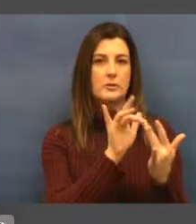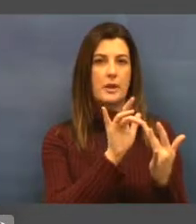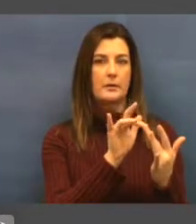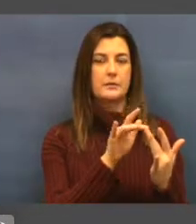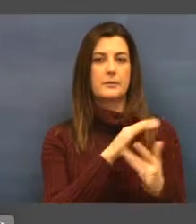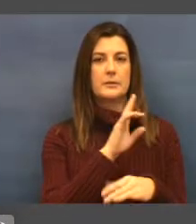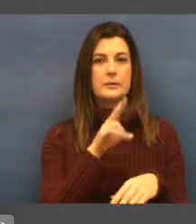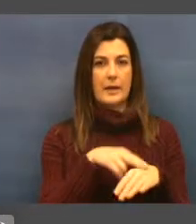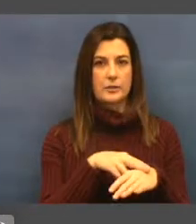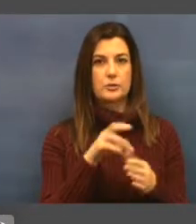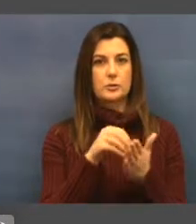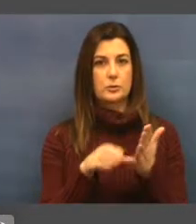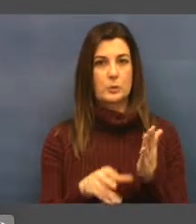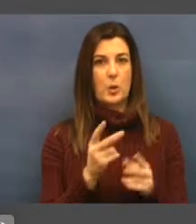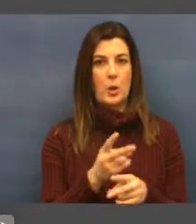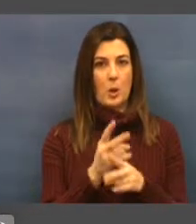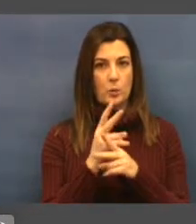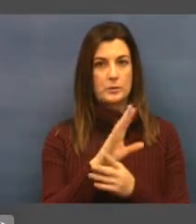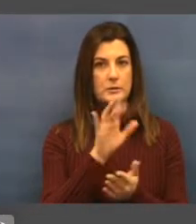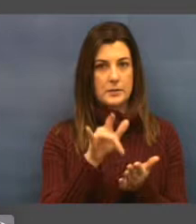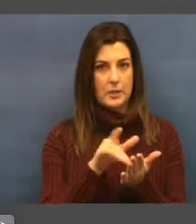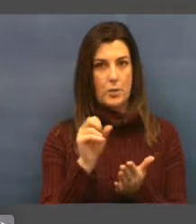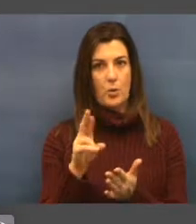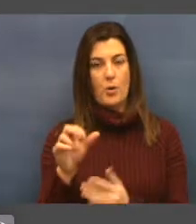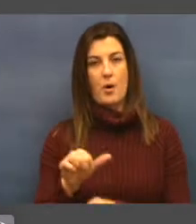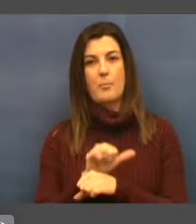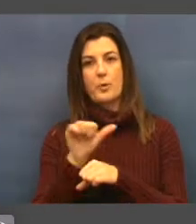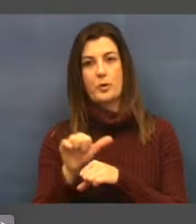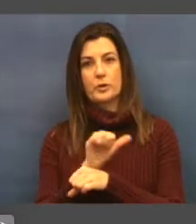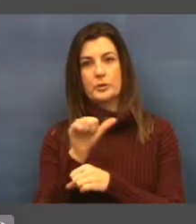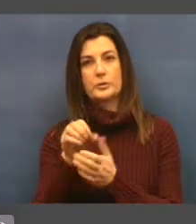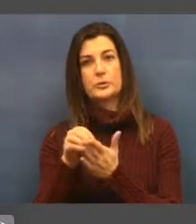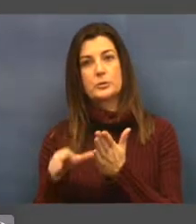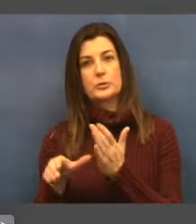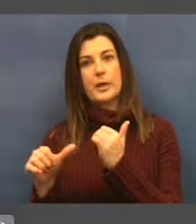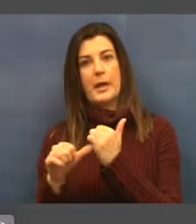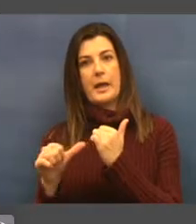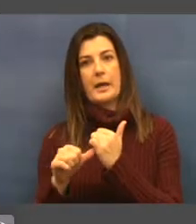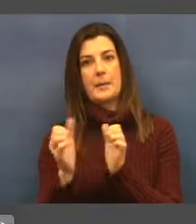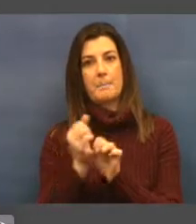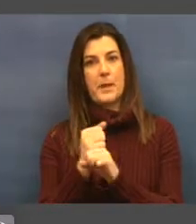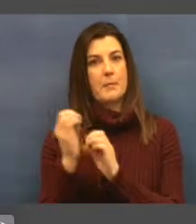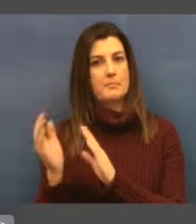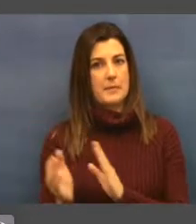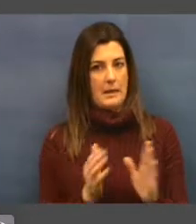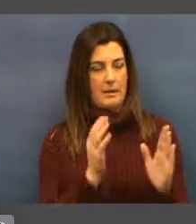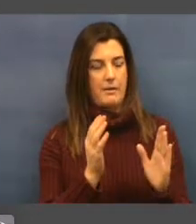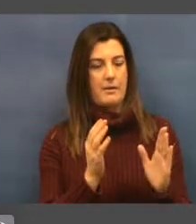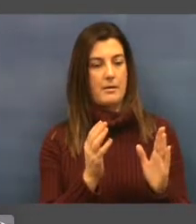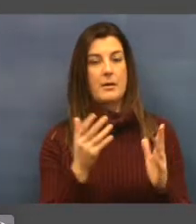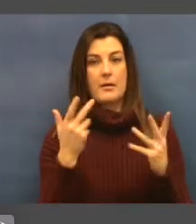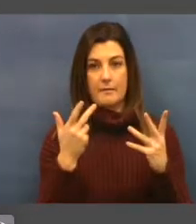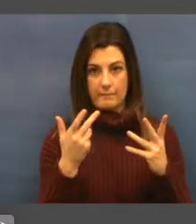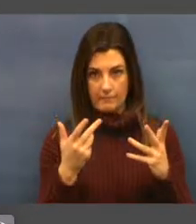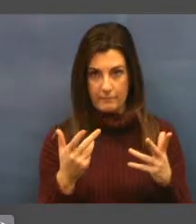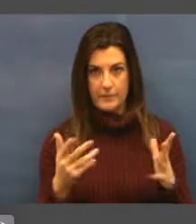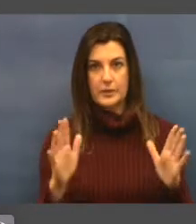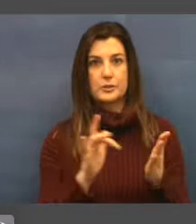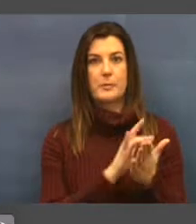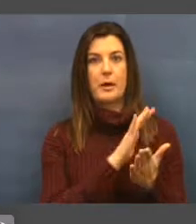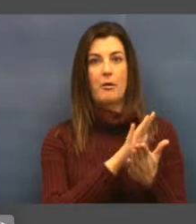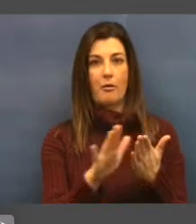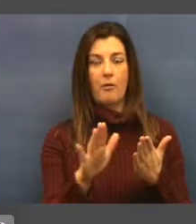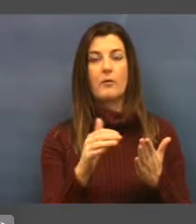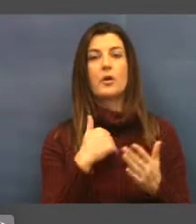Student Loan Service Centre or Alberta Student Aid, and make plans to rehabilitate those loans. And then once you have rehabilitated them,